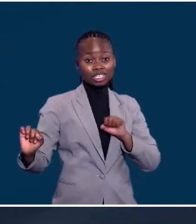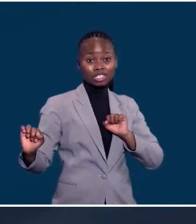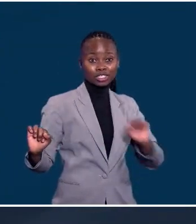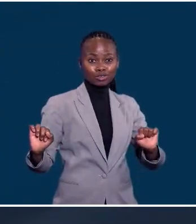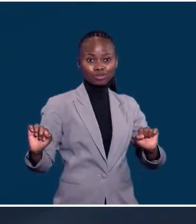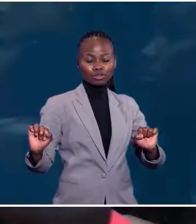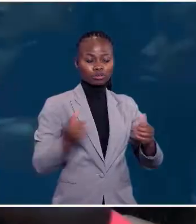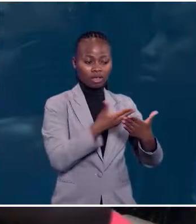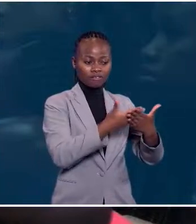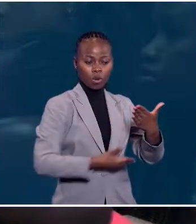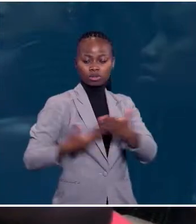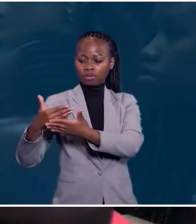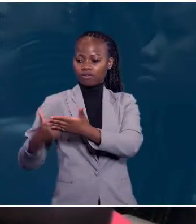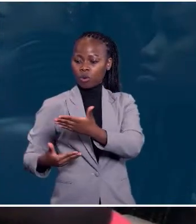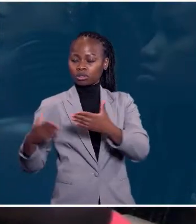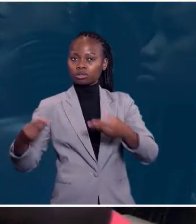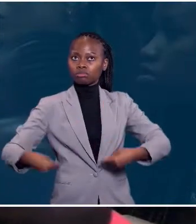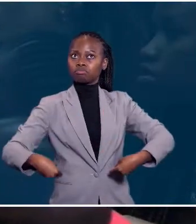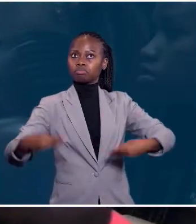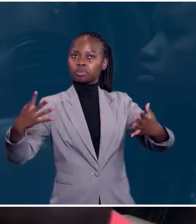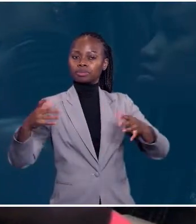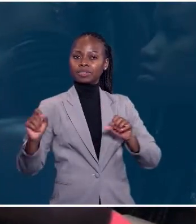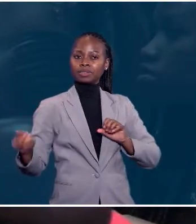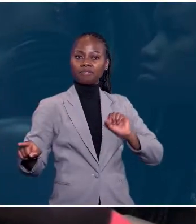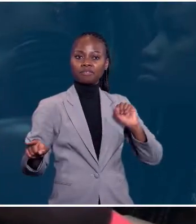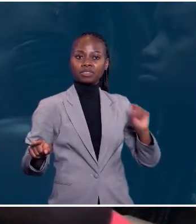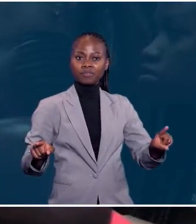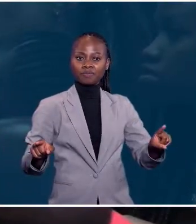own forecast.